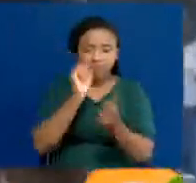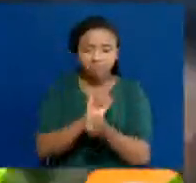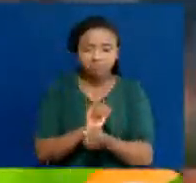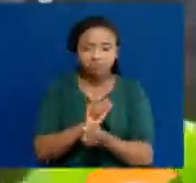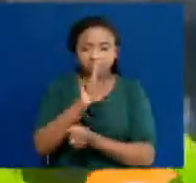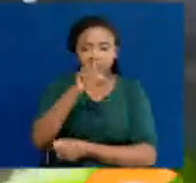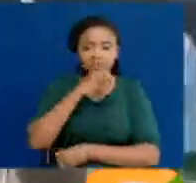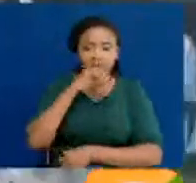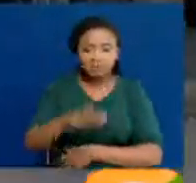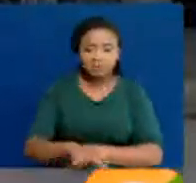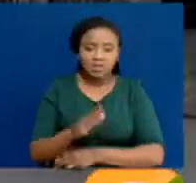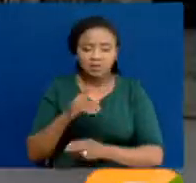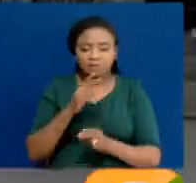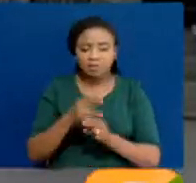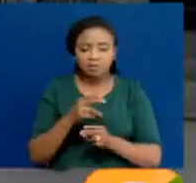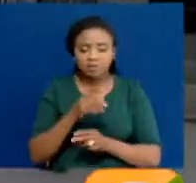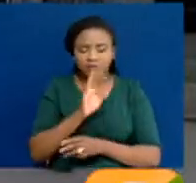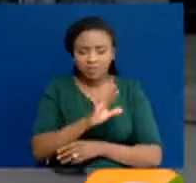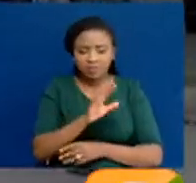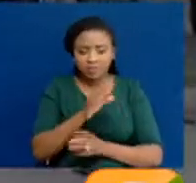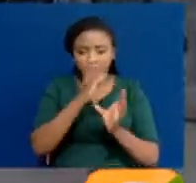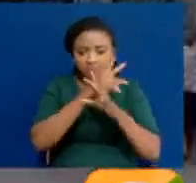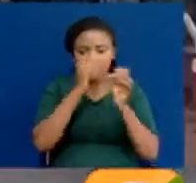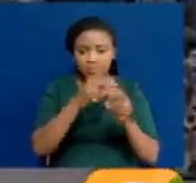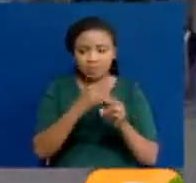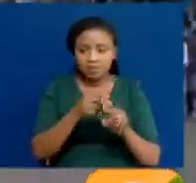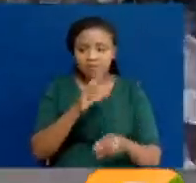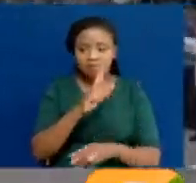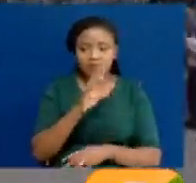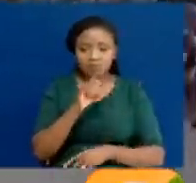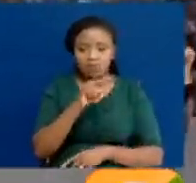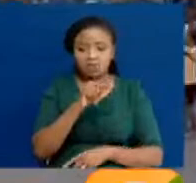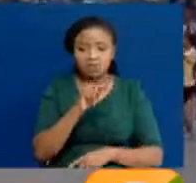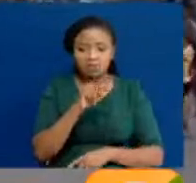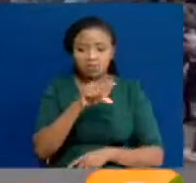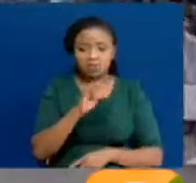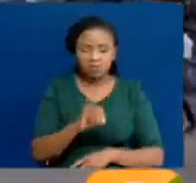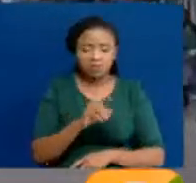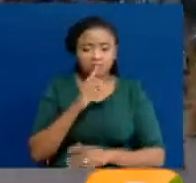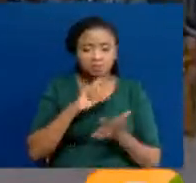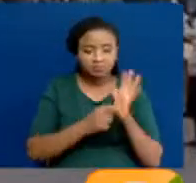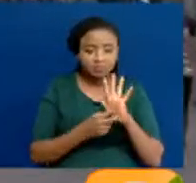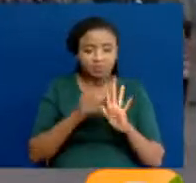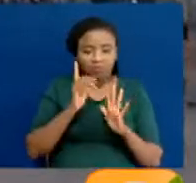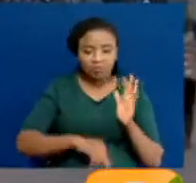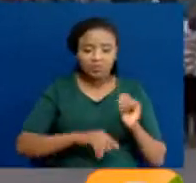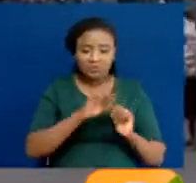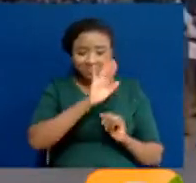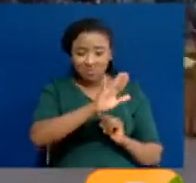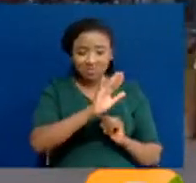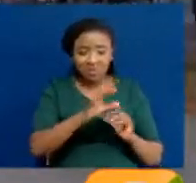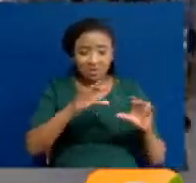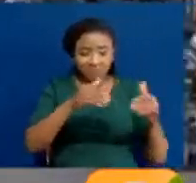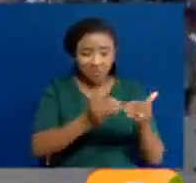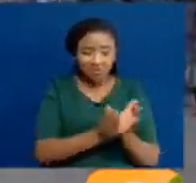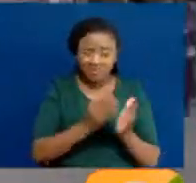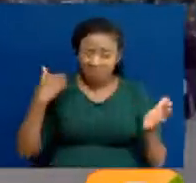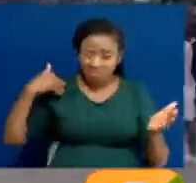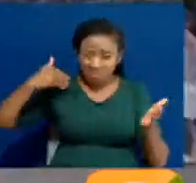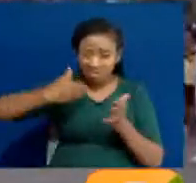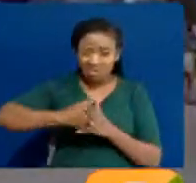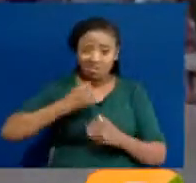treason. Bongo's overthrow would end his family's 55-year hold on power in